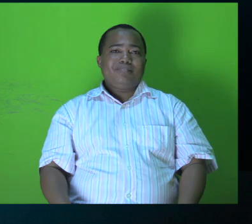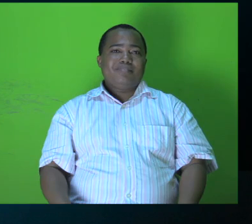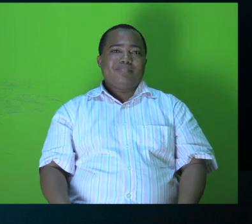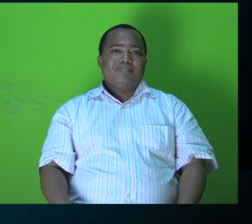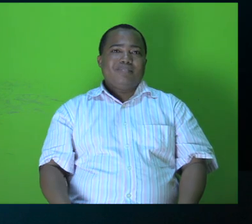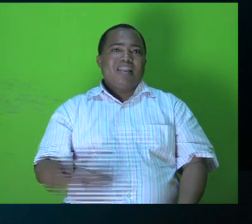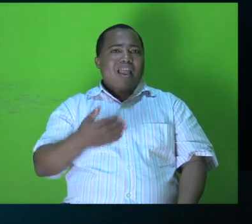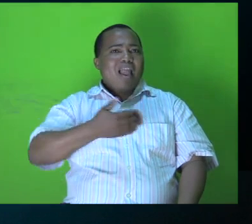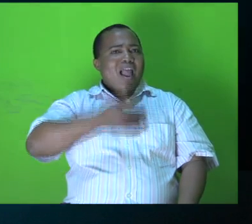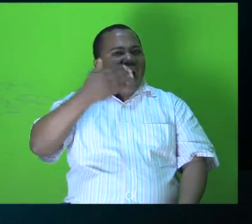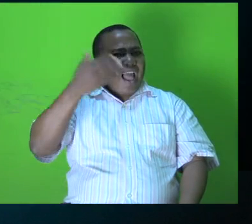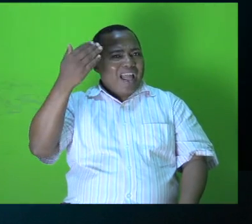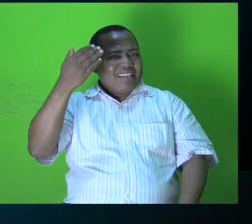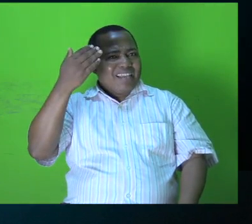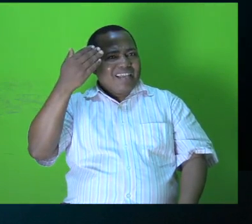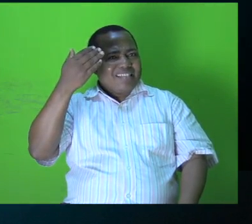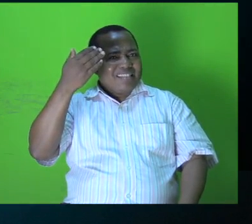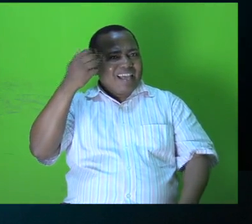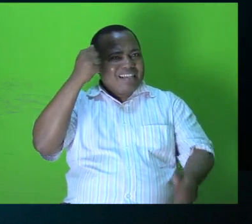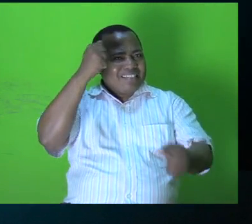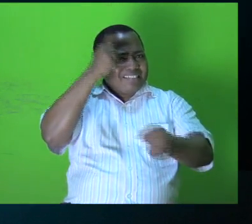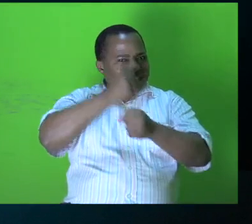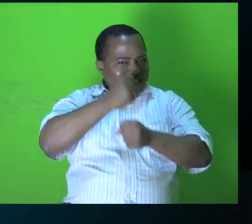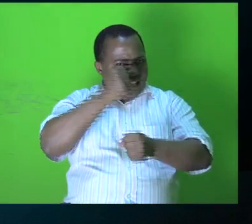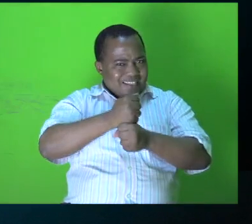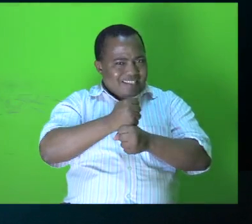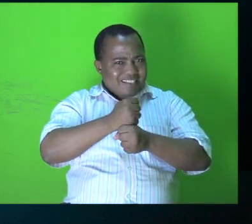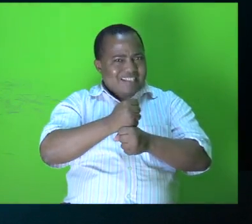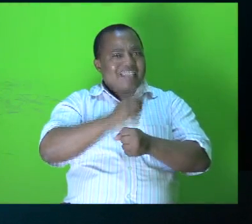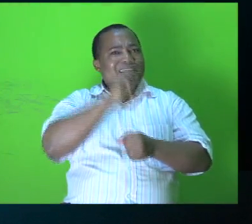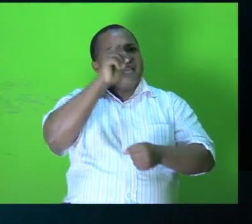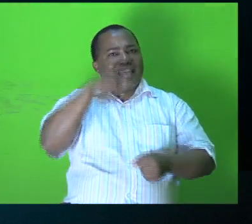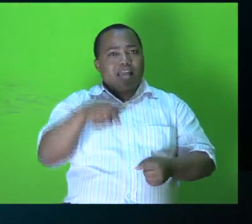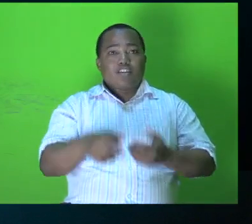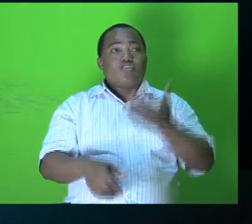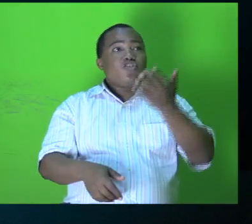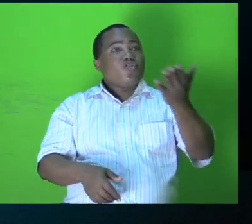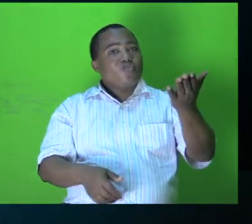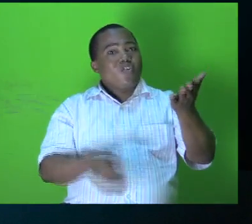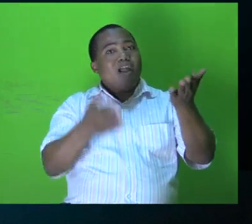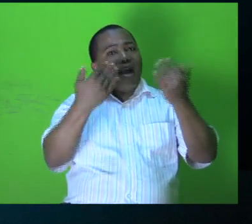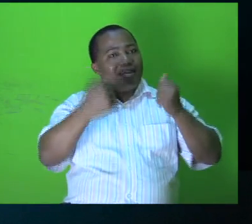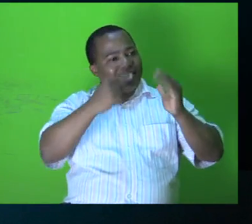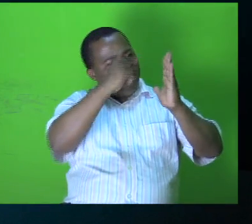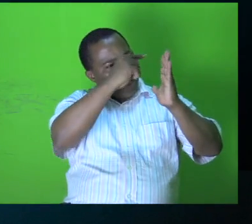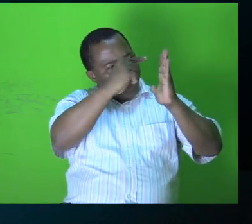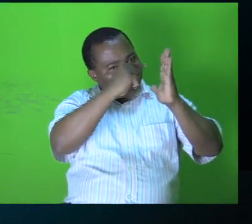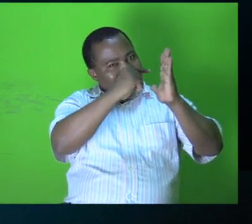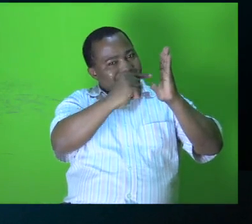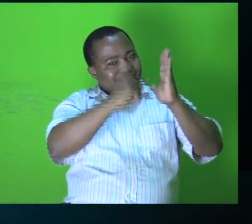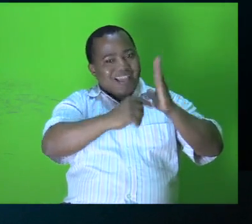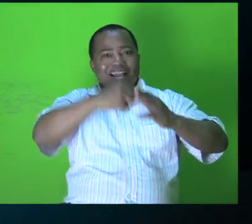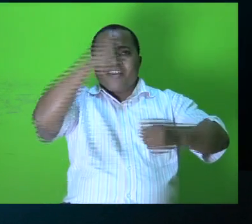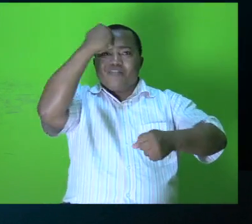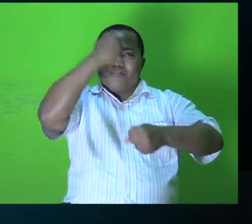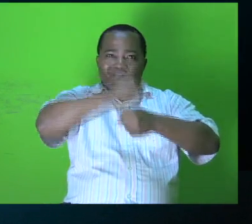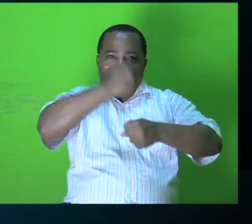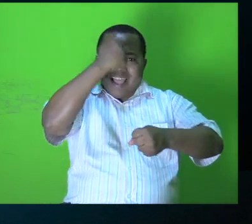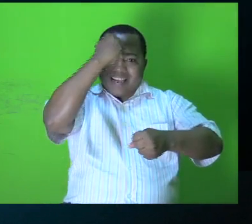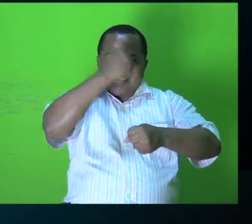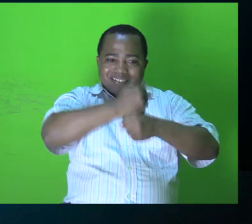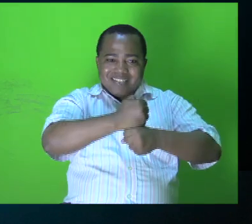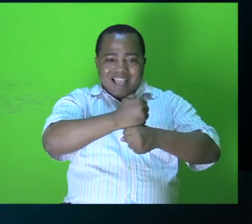Another challenge is that, can you identify the function of